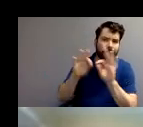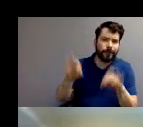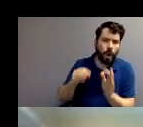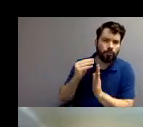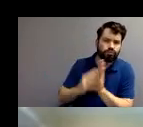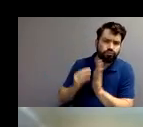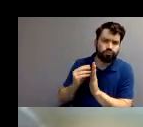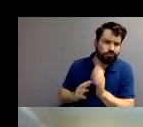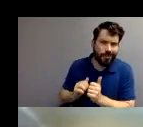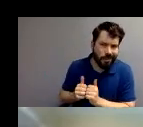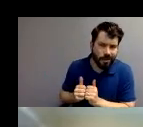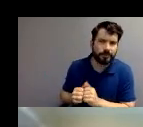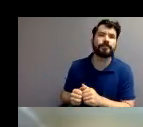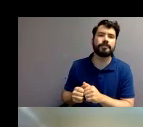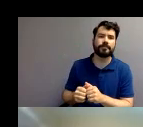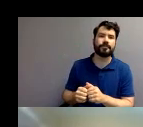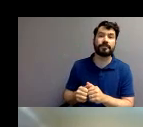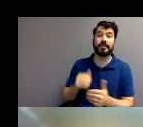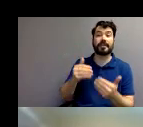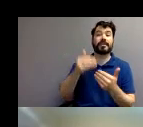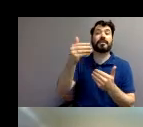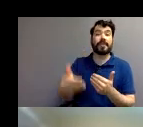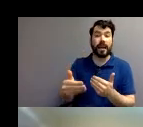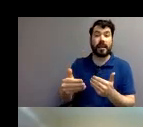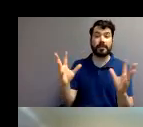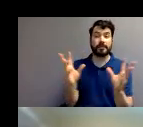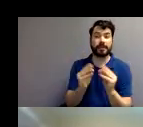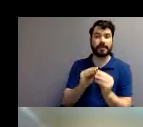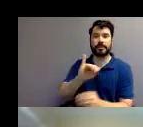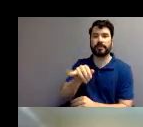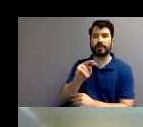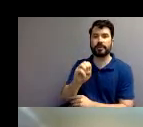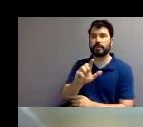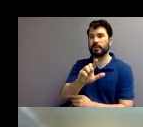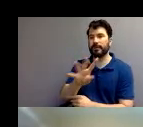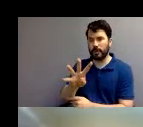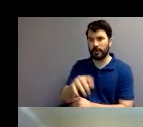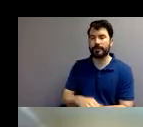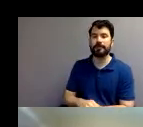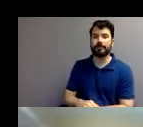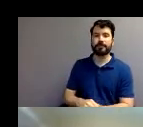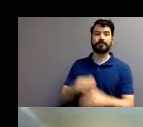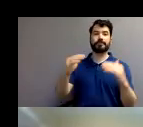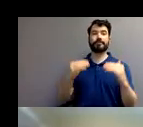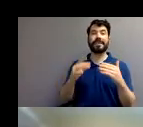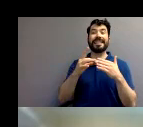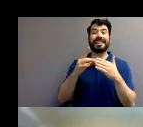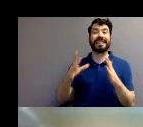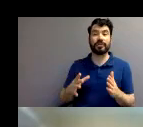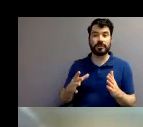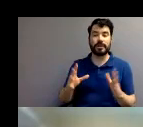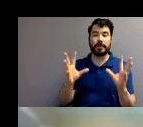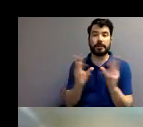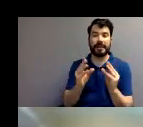The next general session is available on June 24th, and a leadership session is available on June